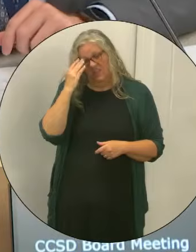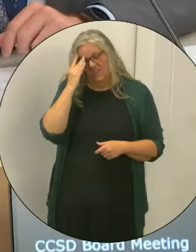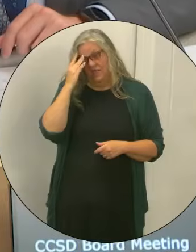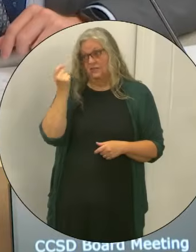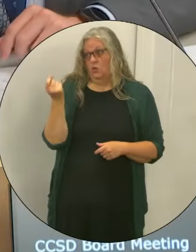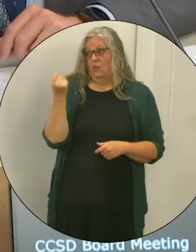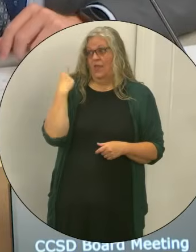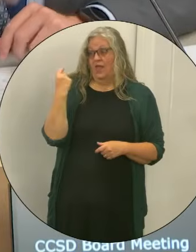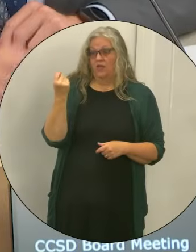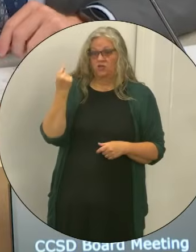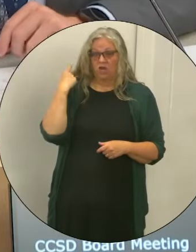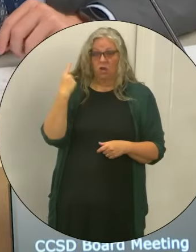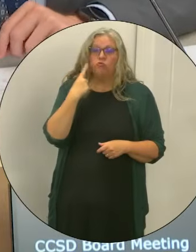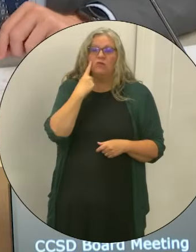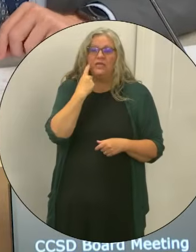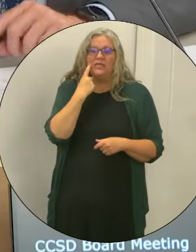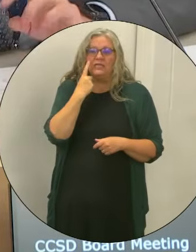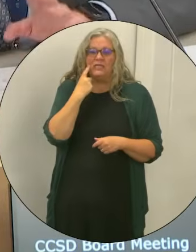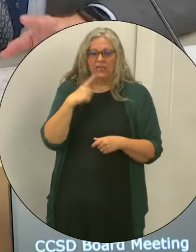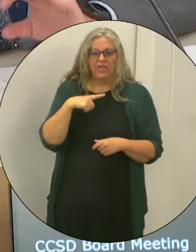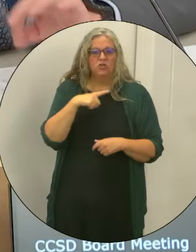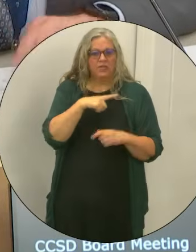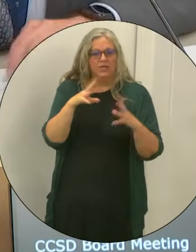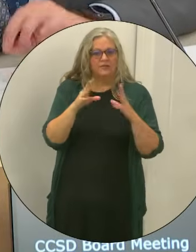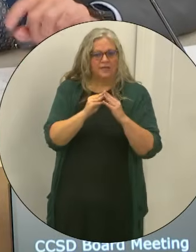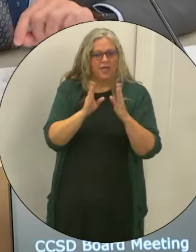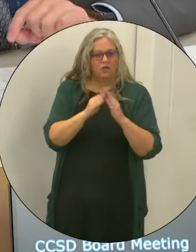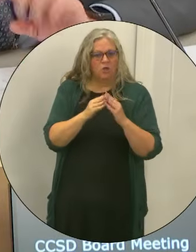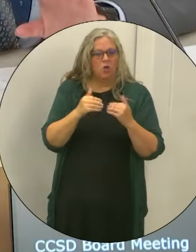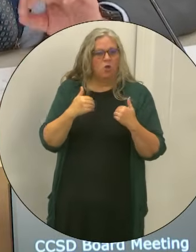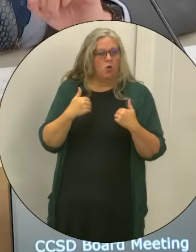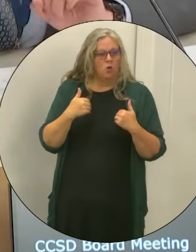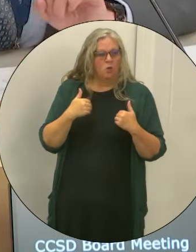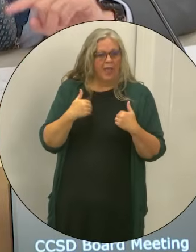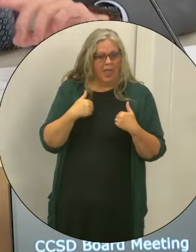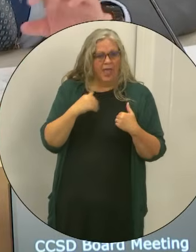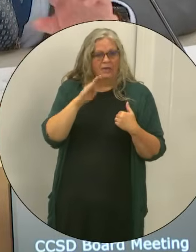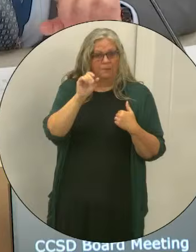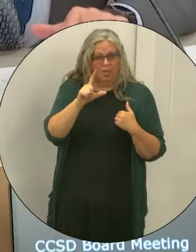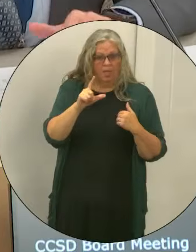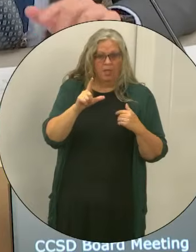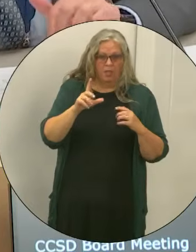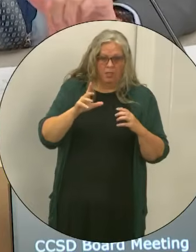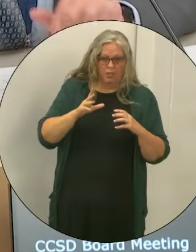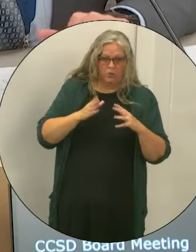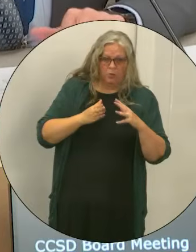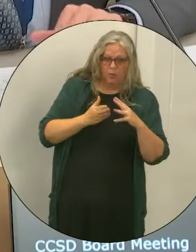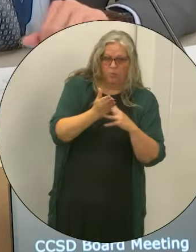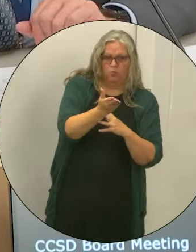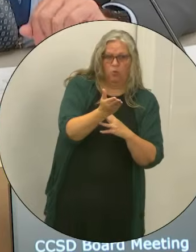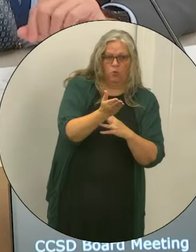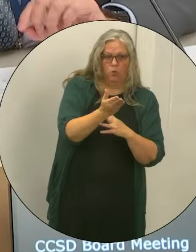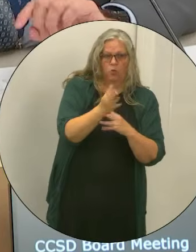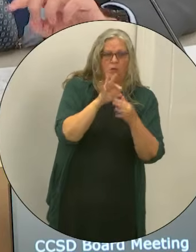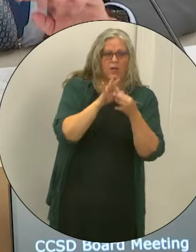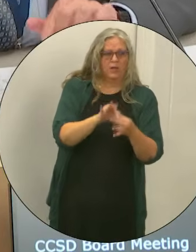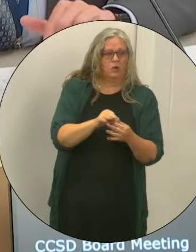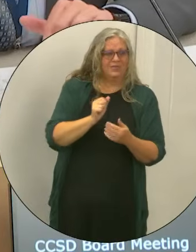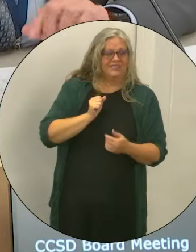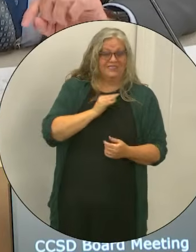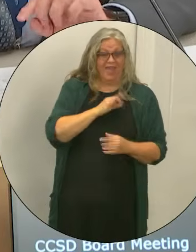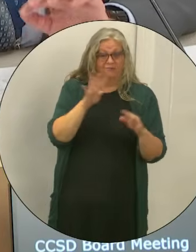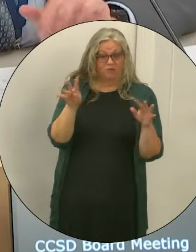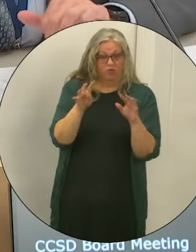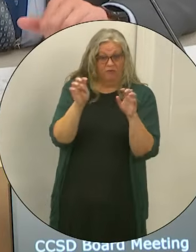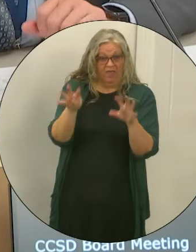most recent legislative session, there was a bill that was pushed through regarding staff surveys. And so this